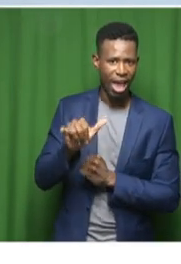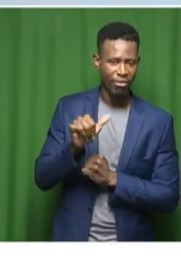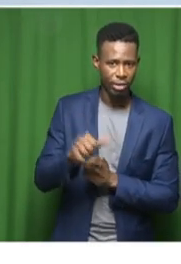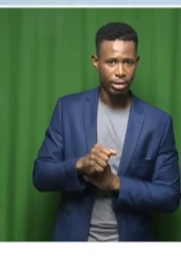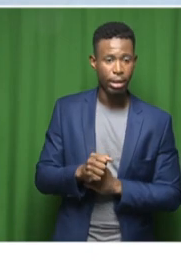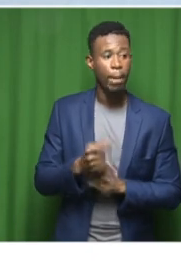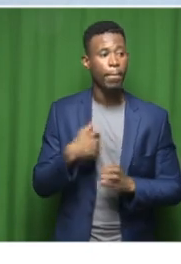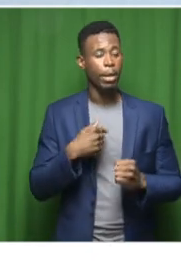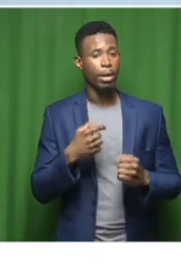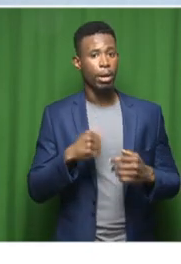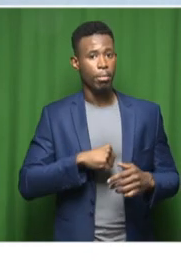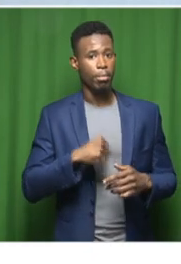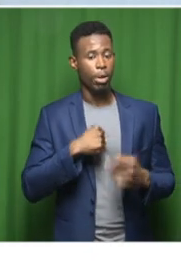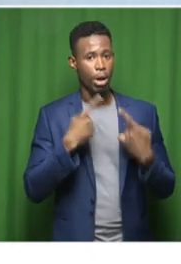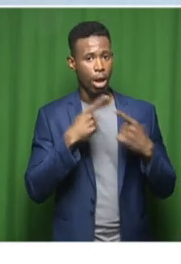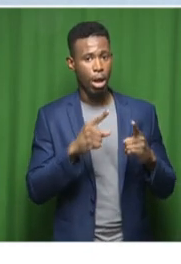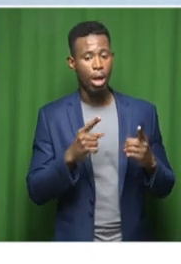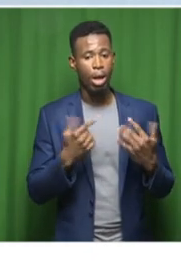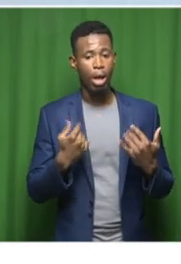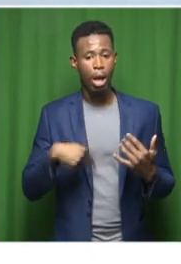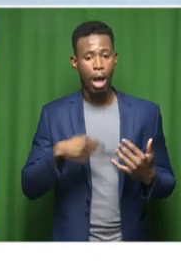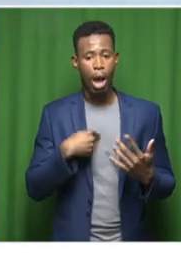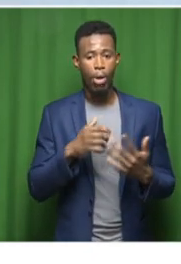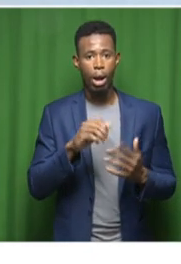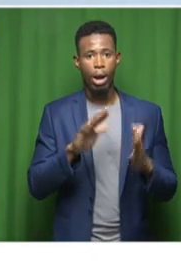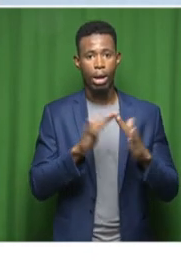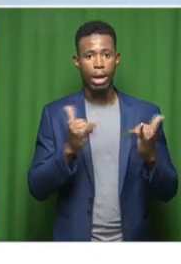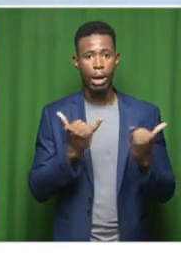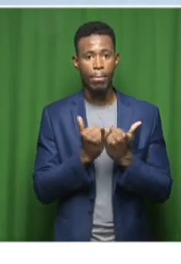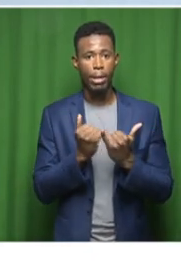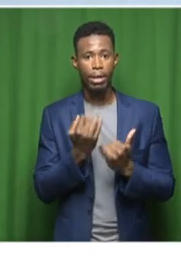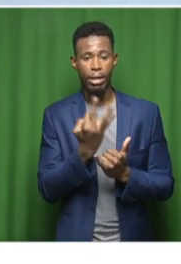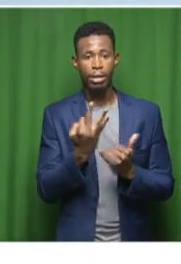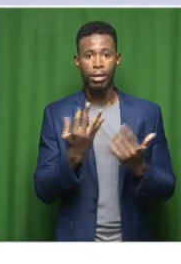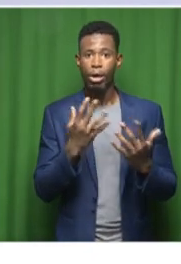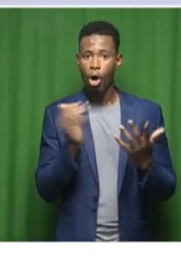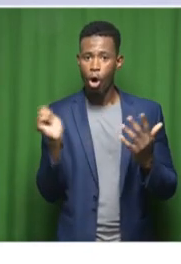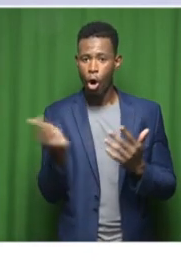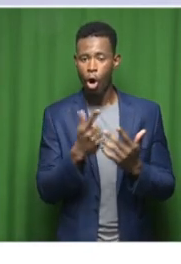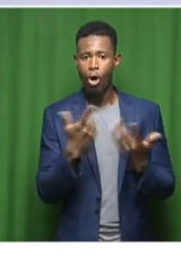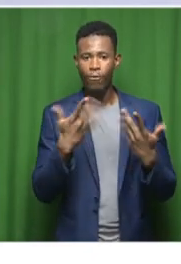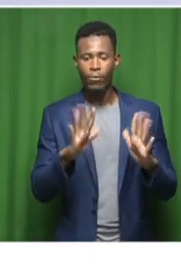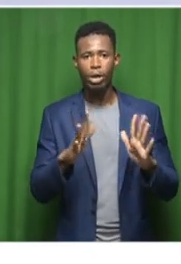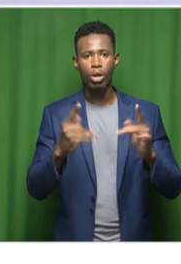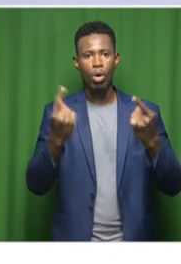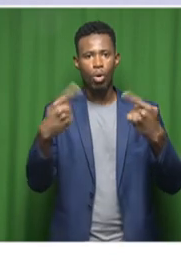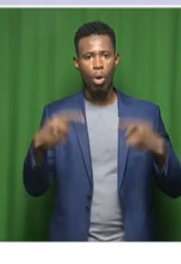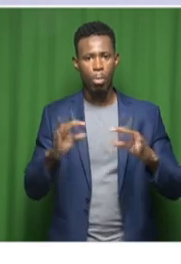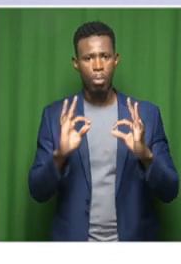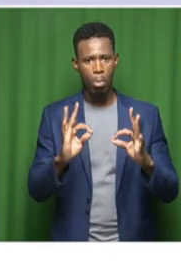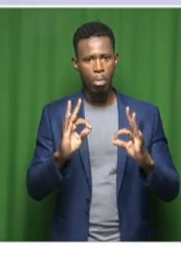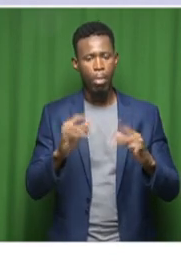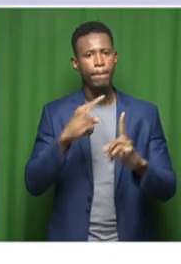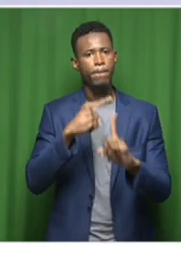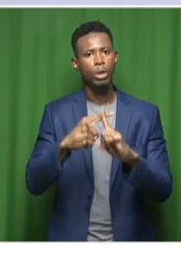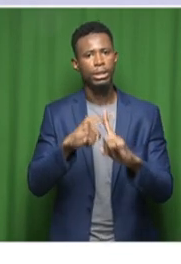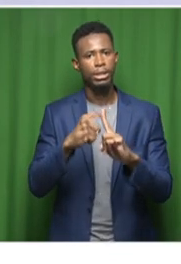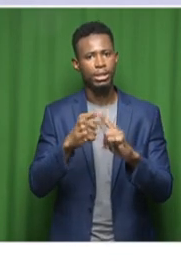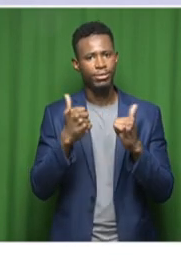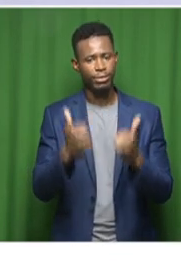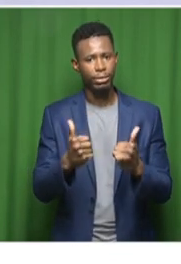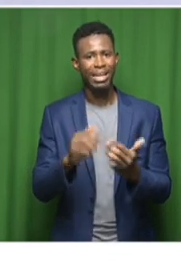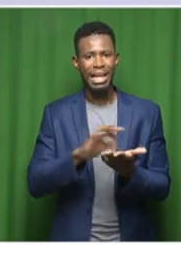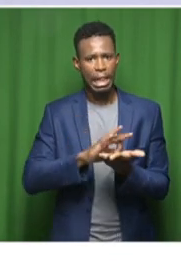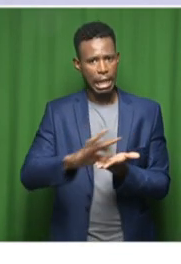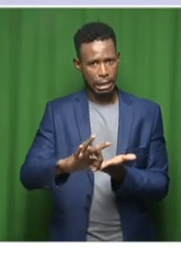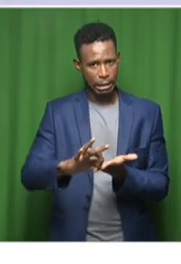proud to announce that our three state-owned companies, all of them have received an unqualified audit opinion, okay, and of course clean